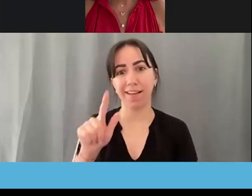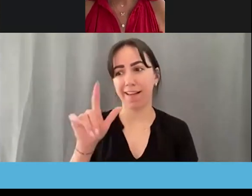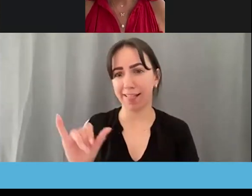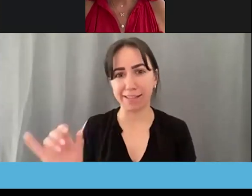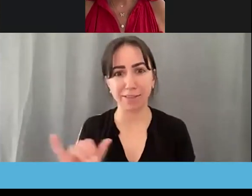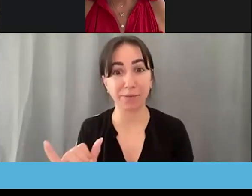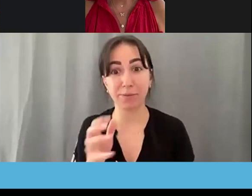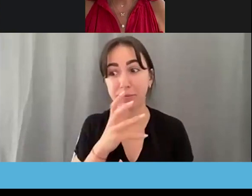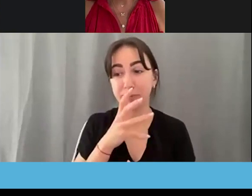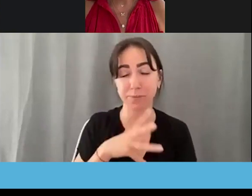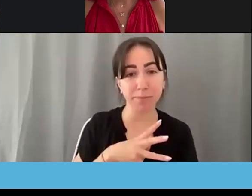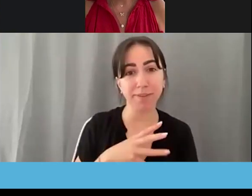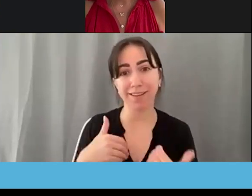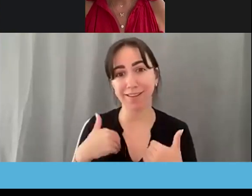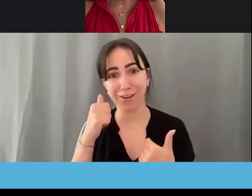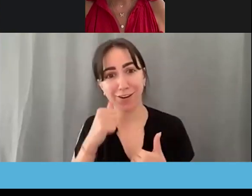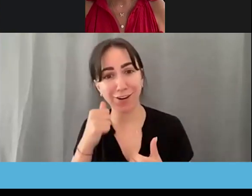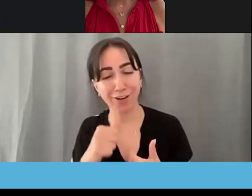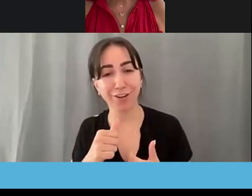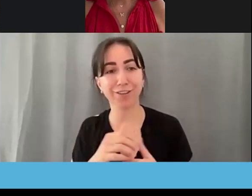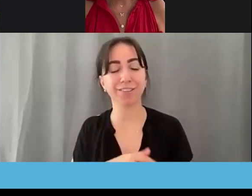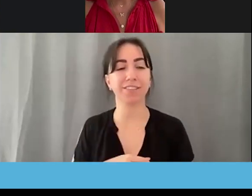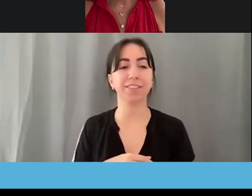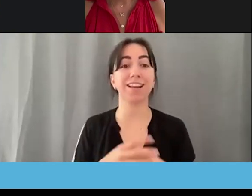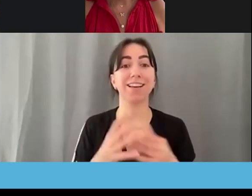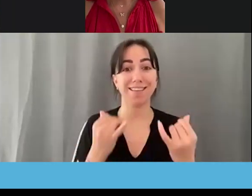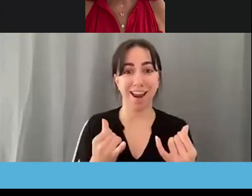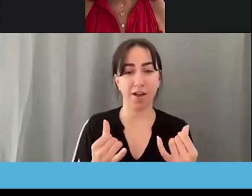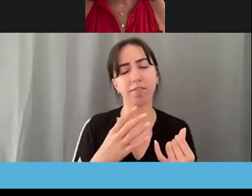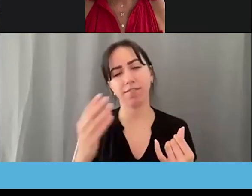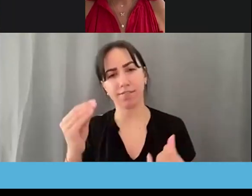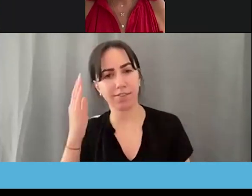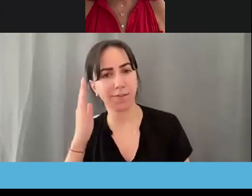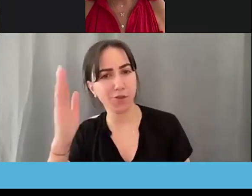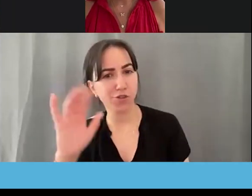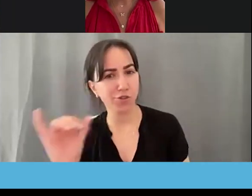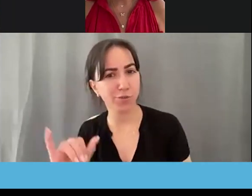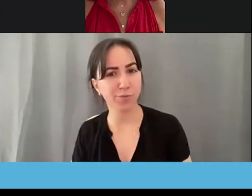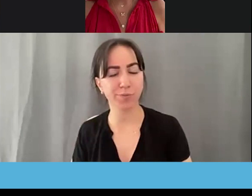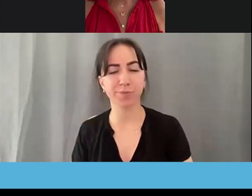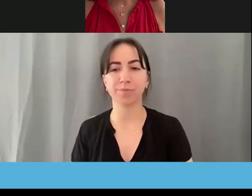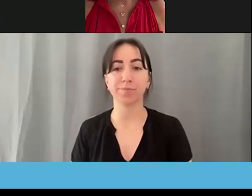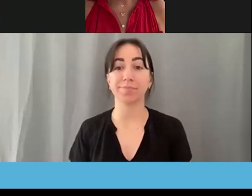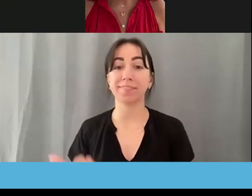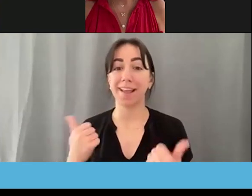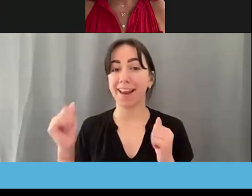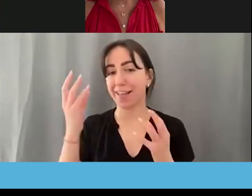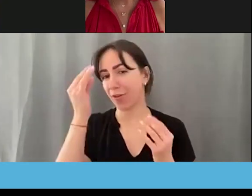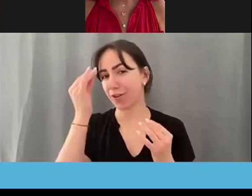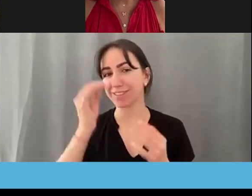to the girls and the young women around them now and in the future? Any thoughts on